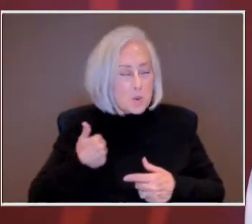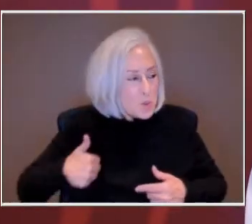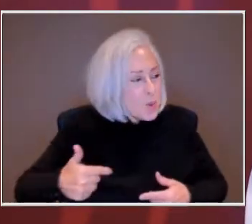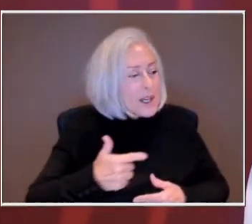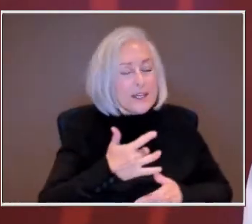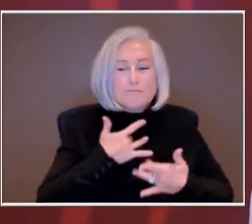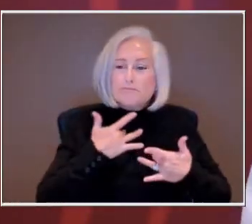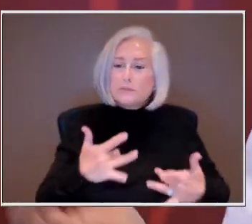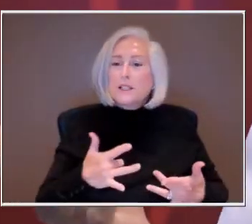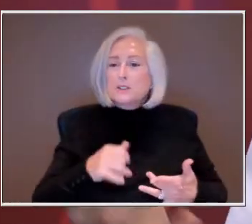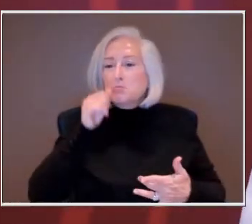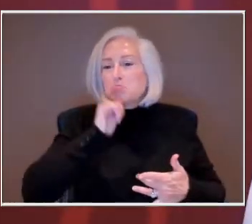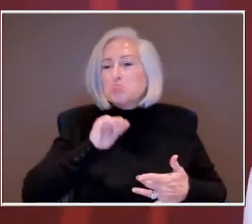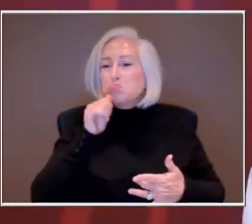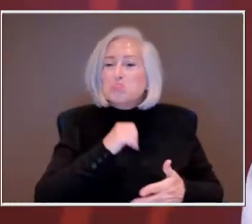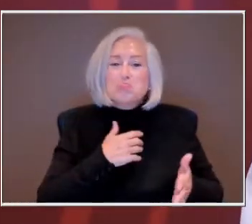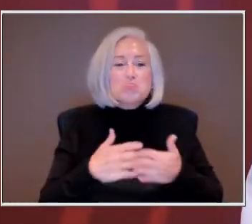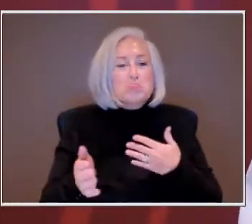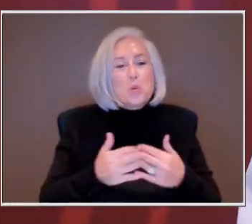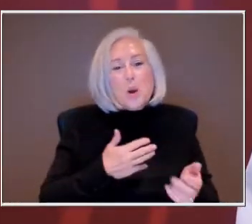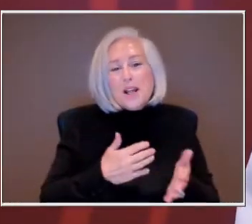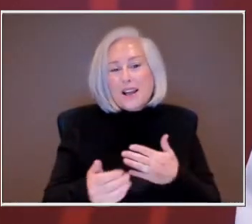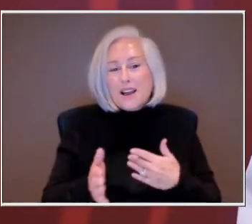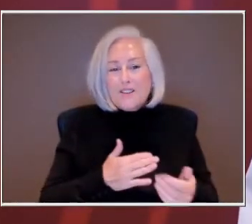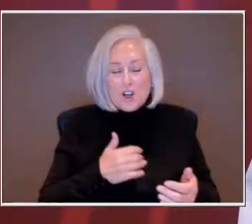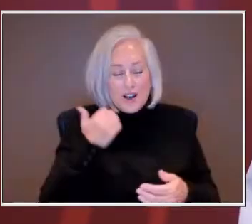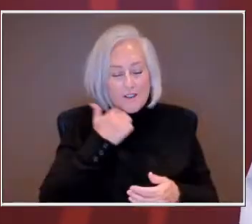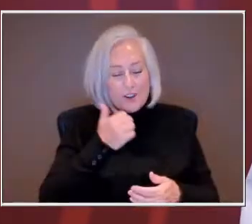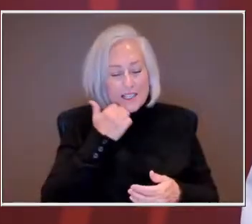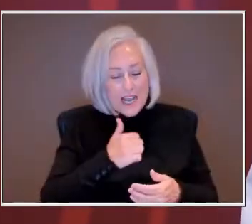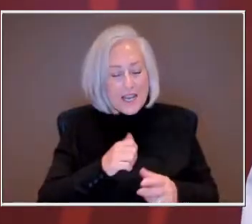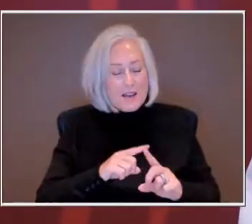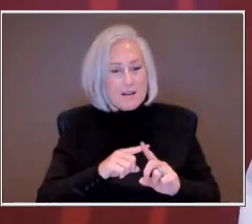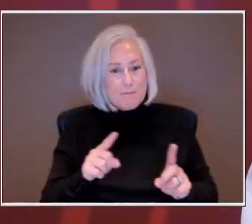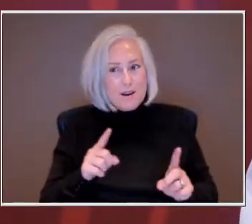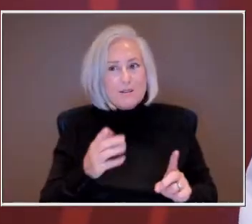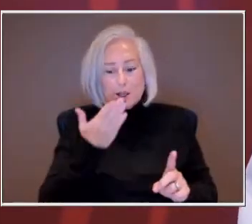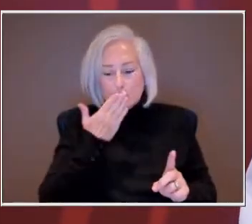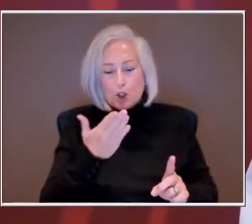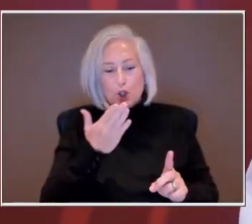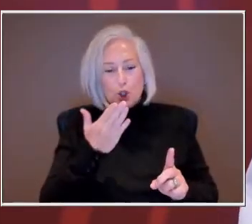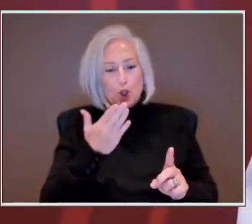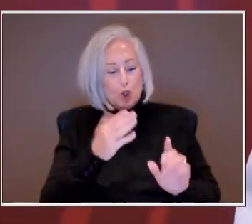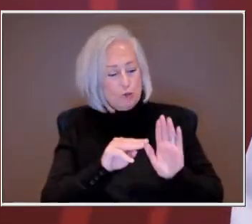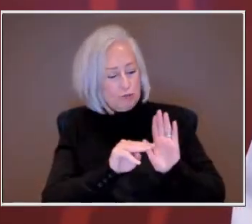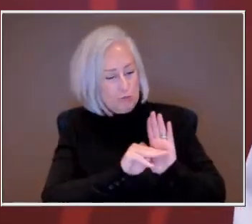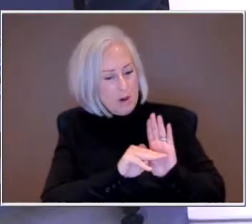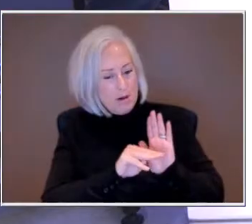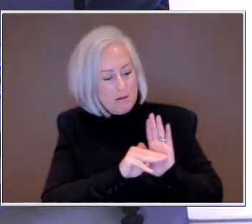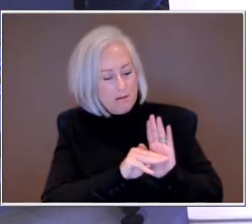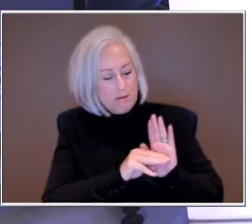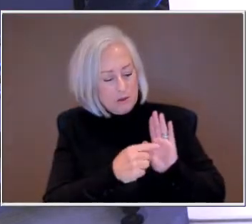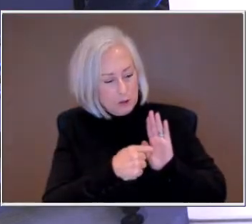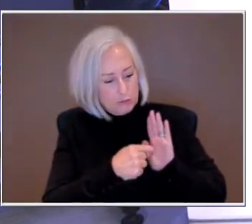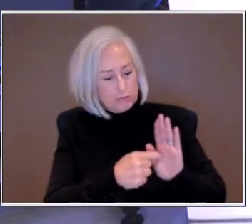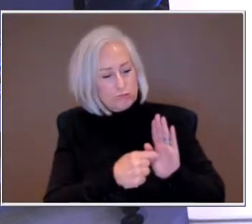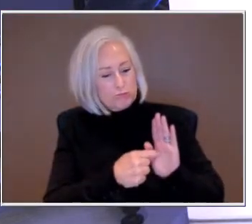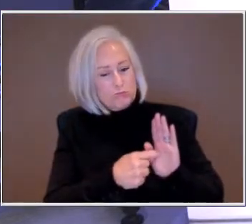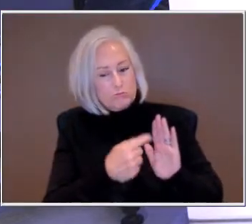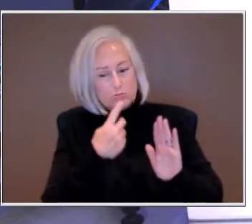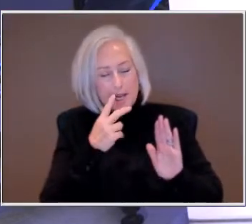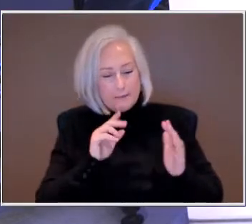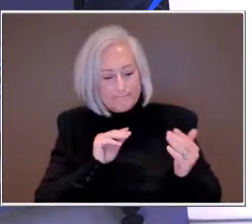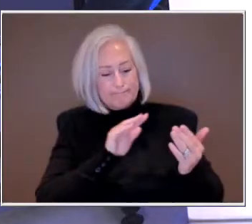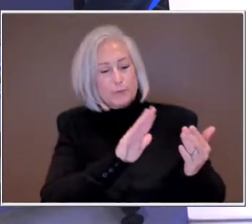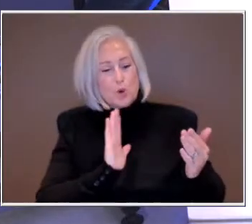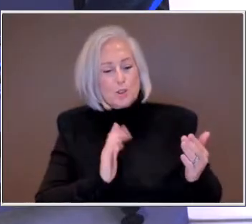model that we can use to attack our daily lives too. Every day. Every day. Robert, you have a pin that you're